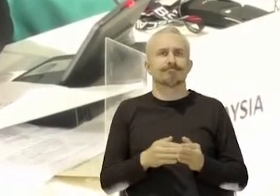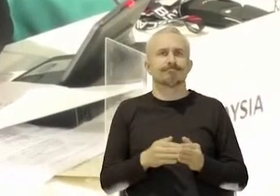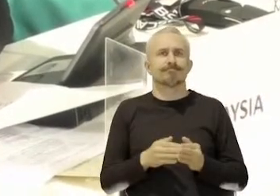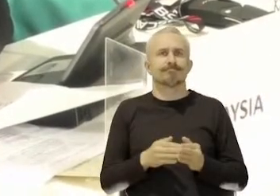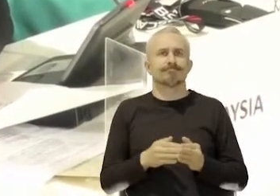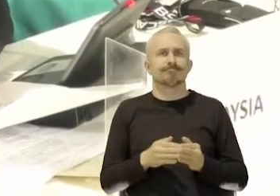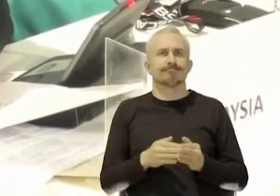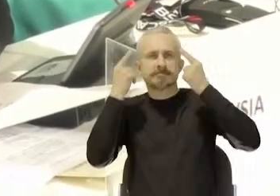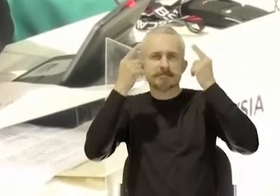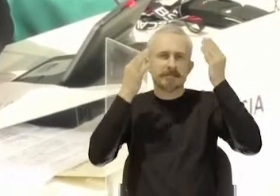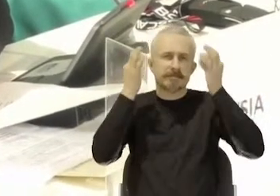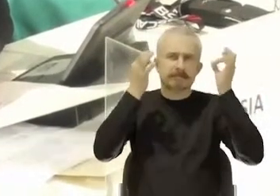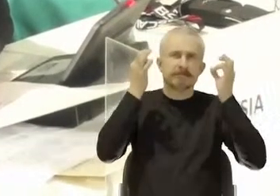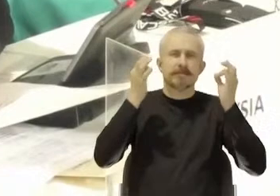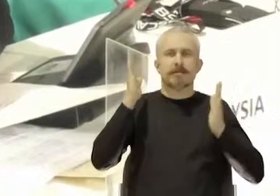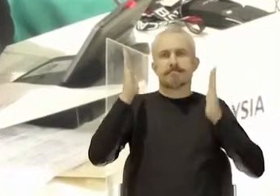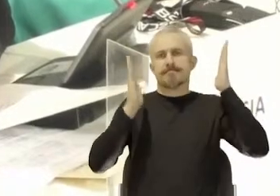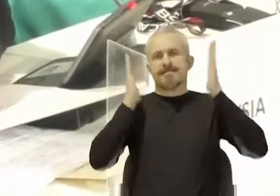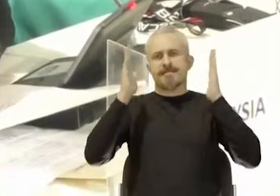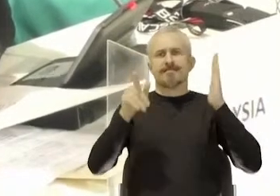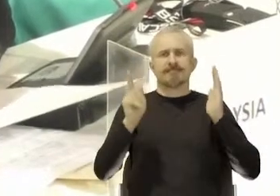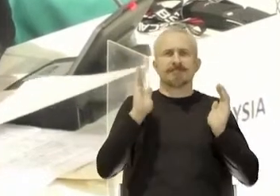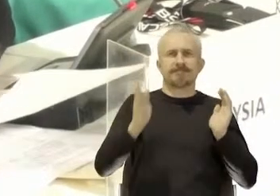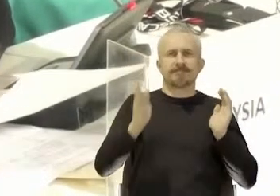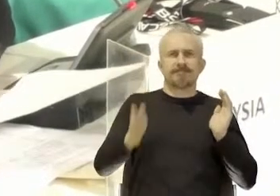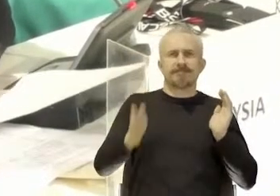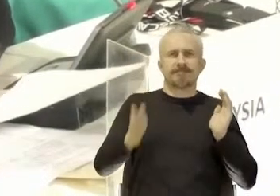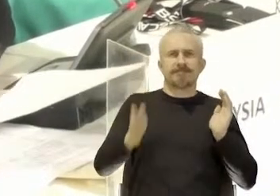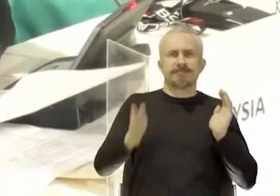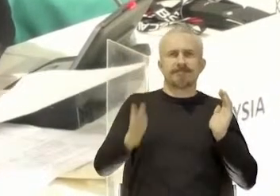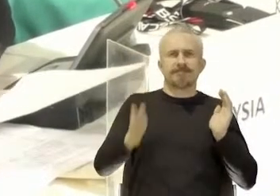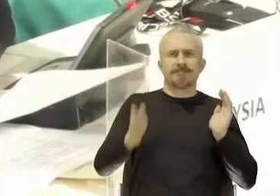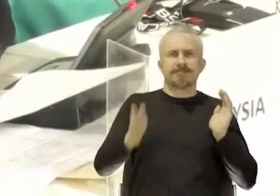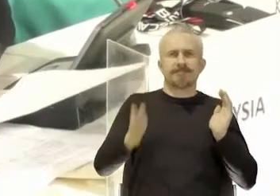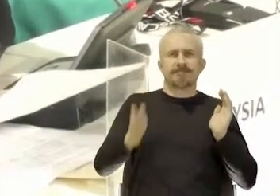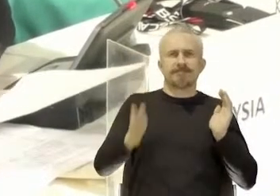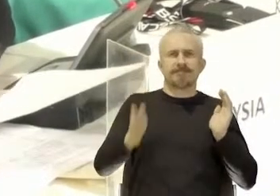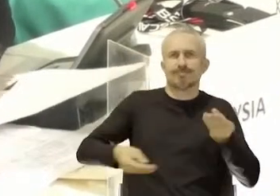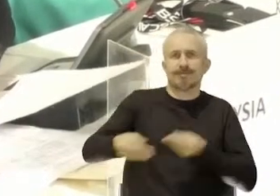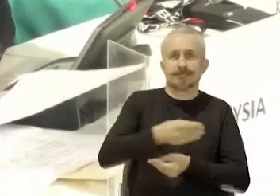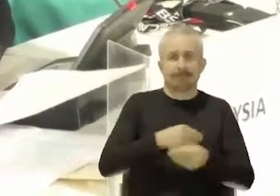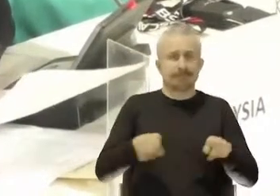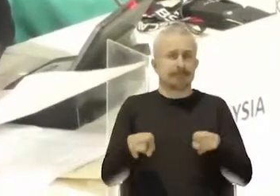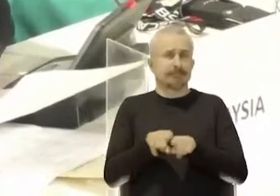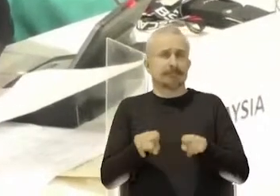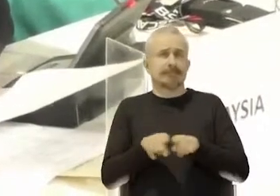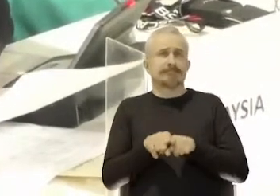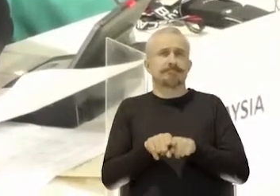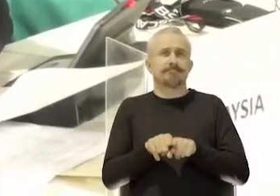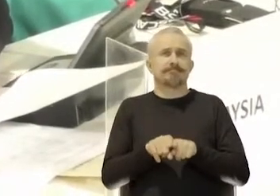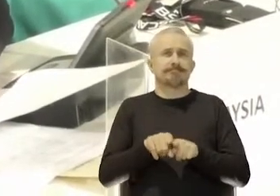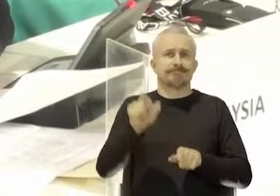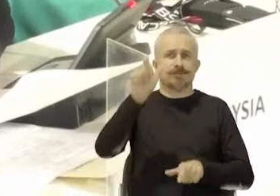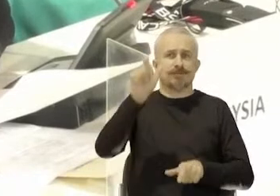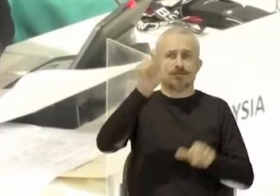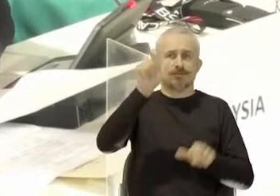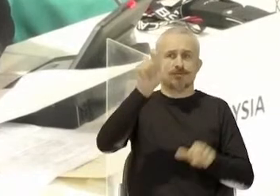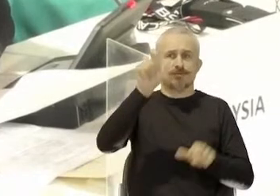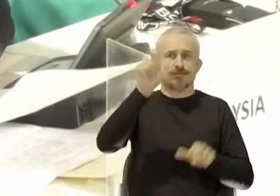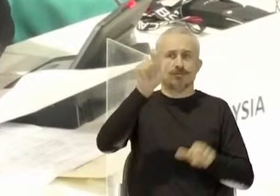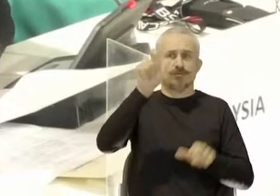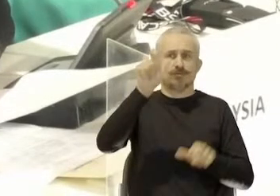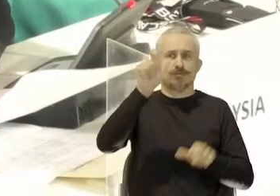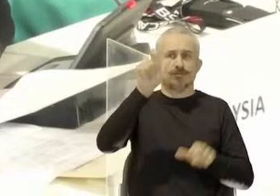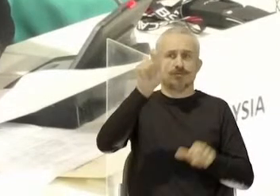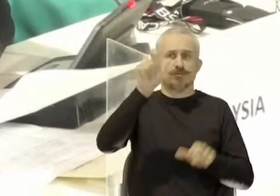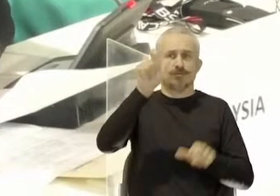allowing the environment to thrive and Malaysians to prosper. In Malaysia, we have 155 local authorities that